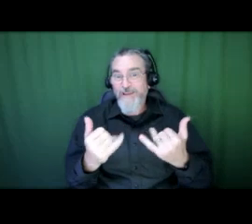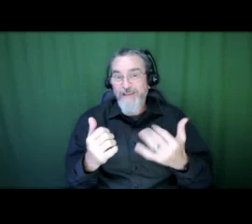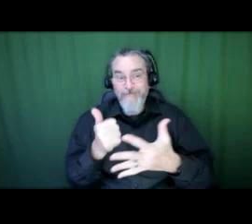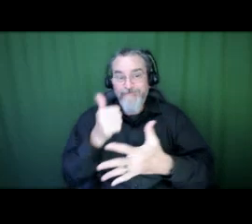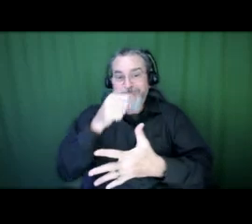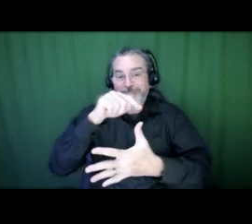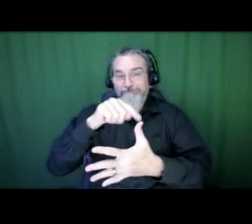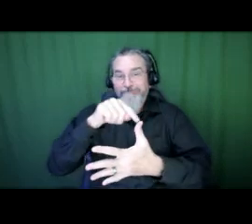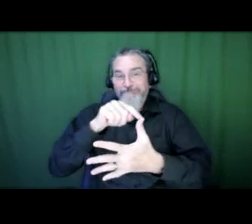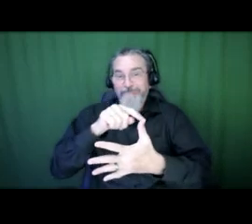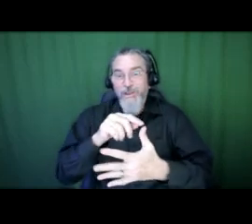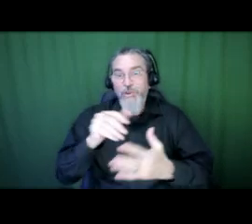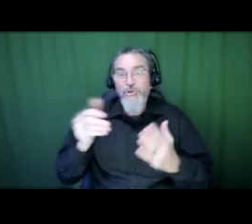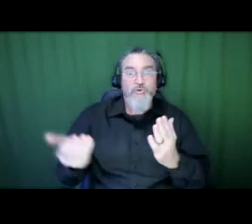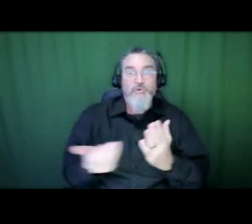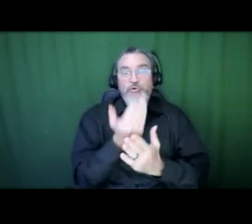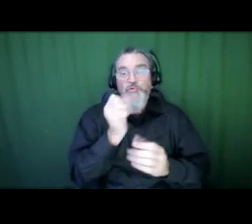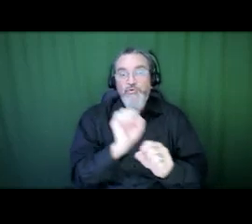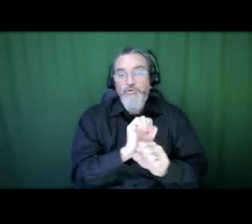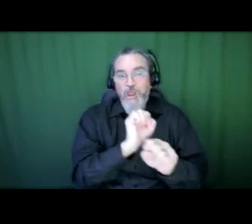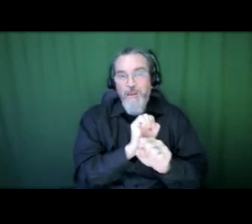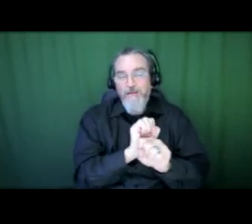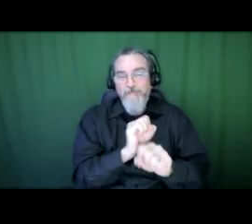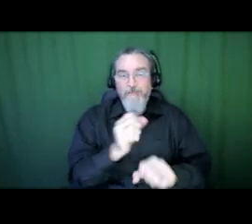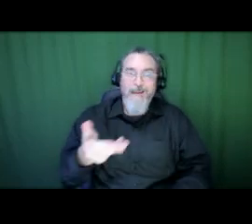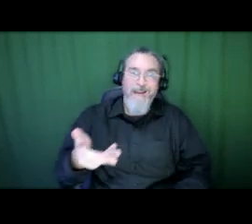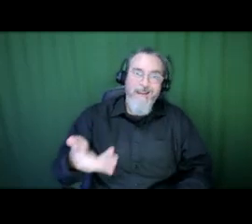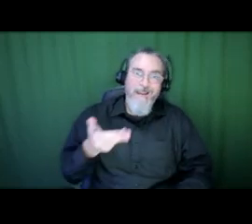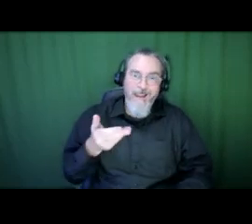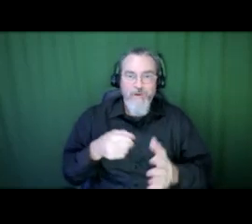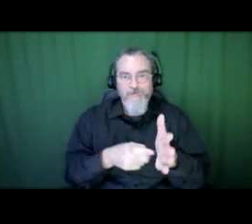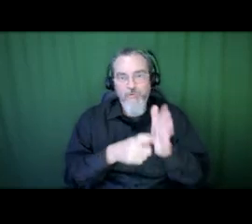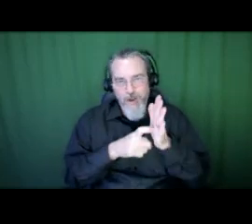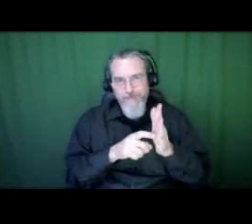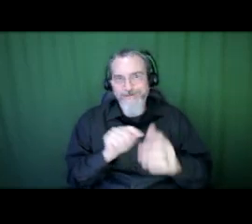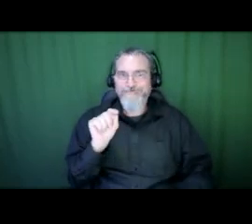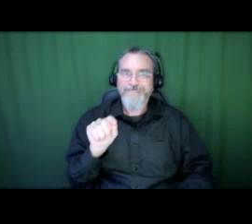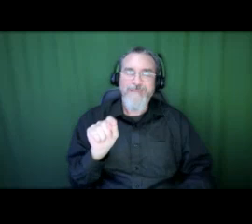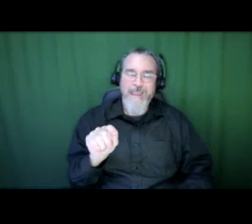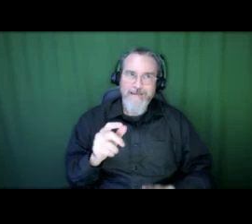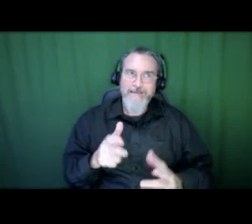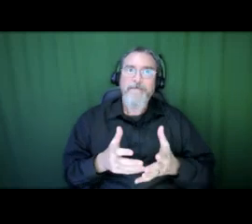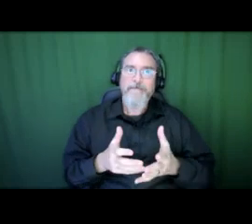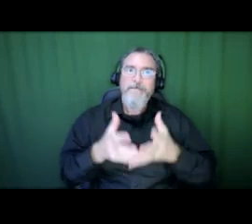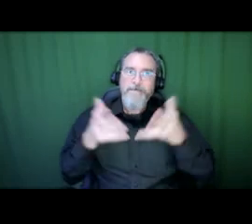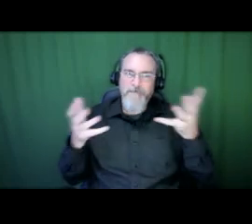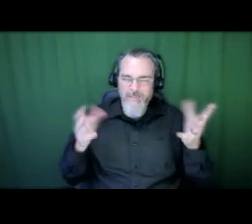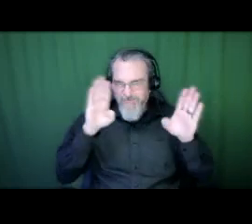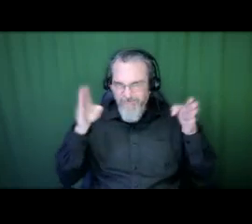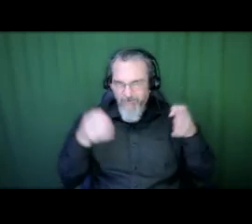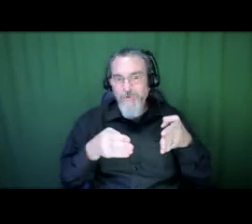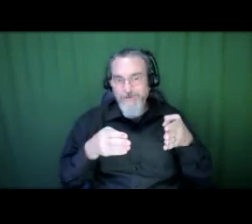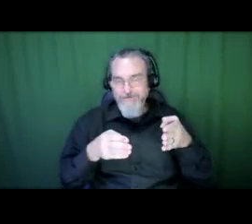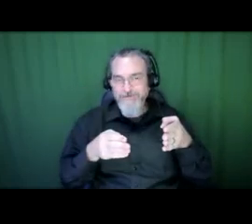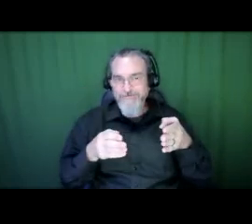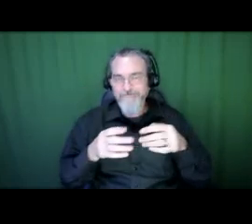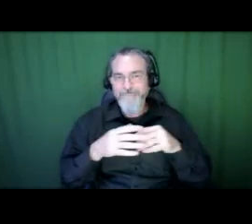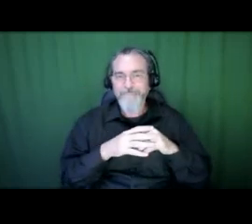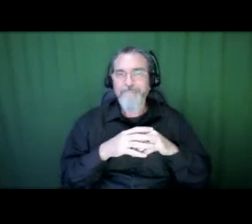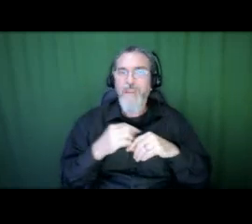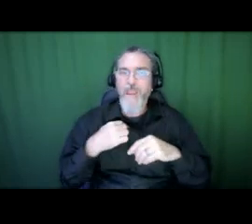big focus of climate ready workforce. So I will be actually wanting us